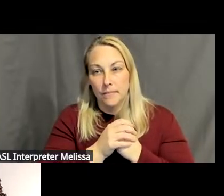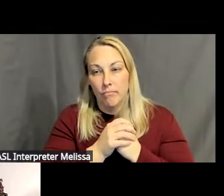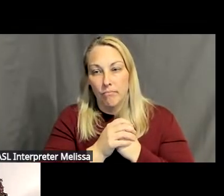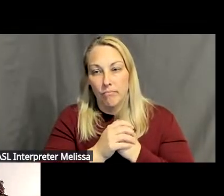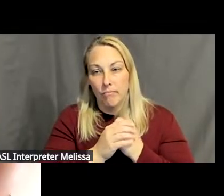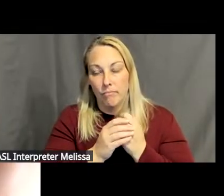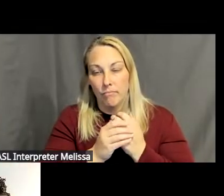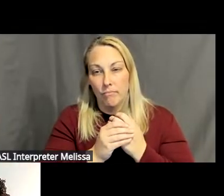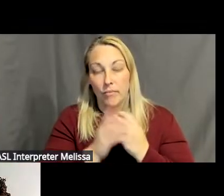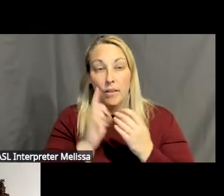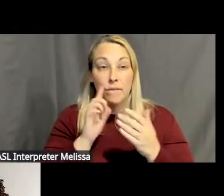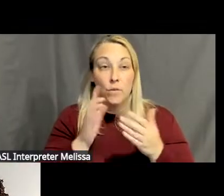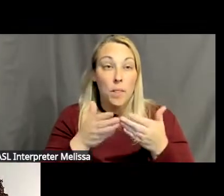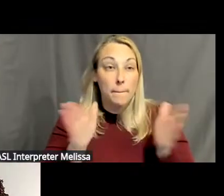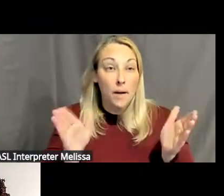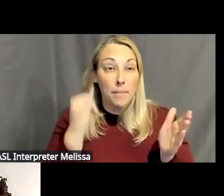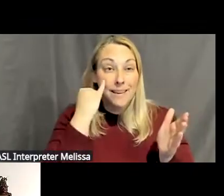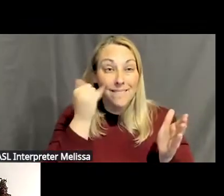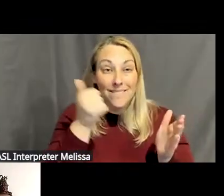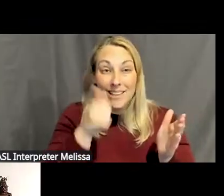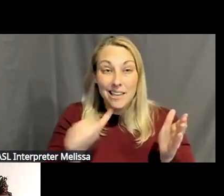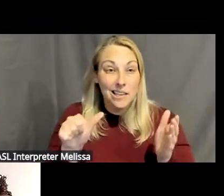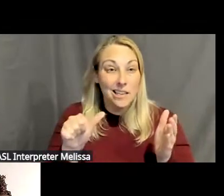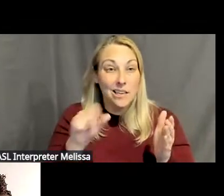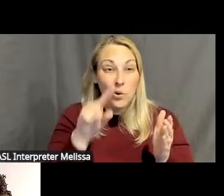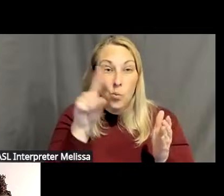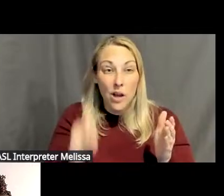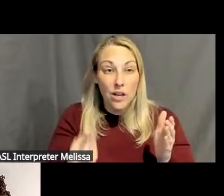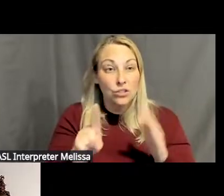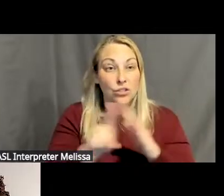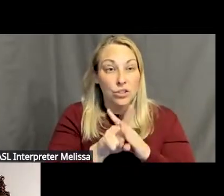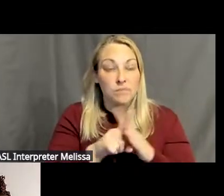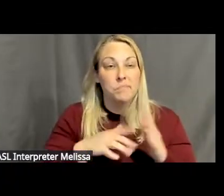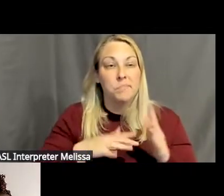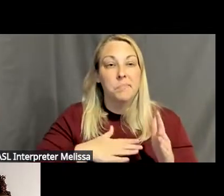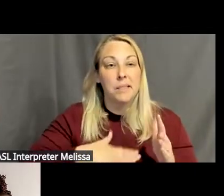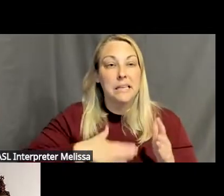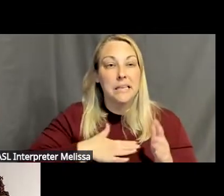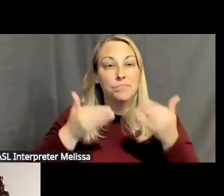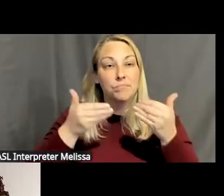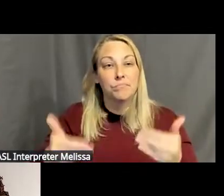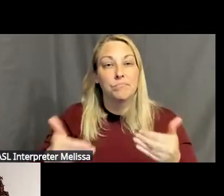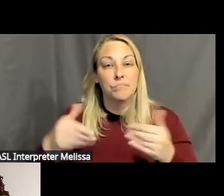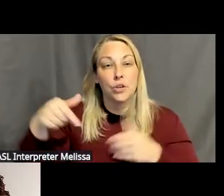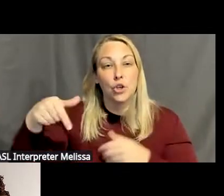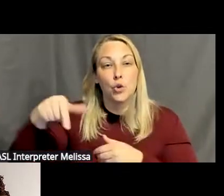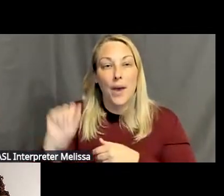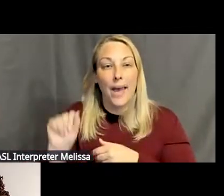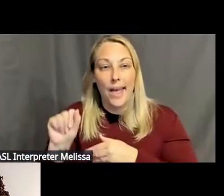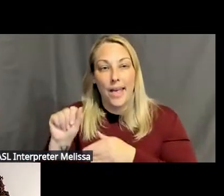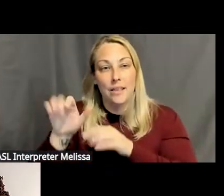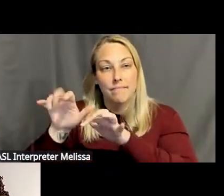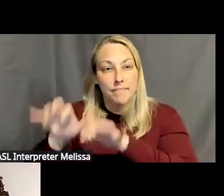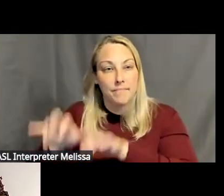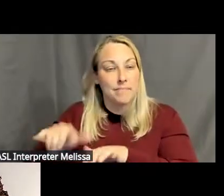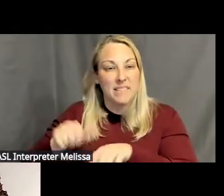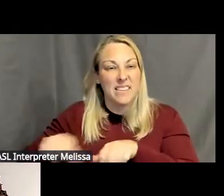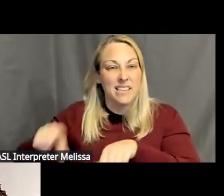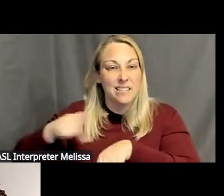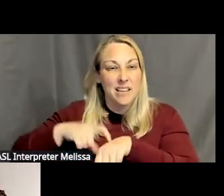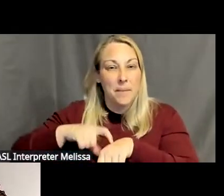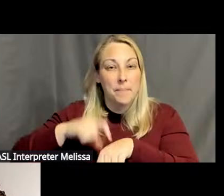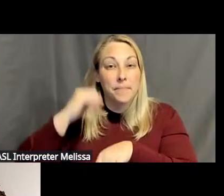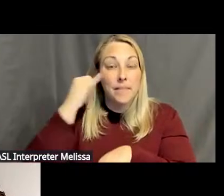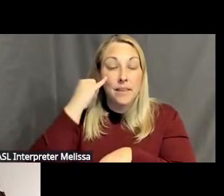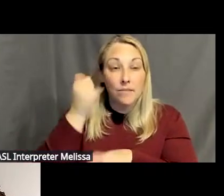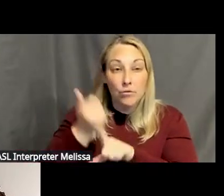For the public, if there's any questions at any point in time, please go ahead and drop them in the Q&A. And if you're presenting tonight,